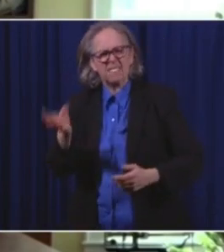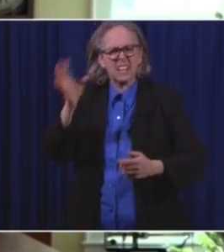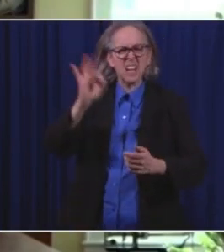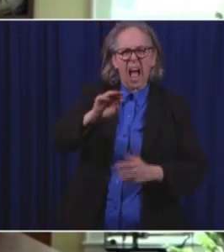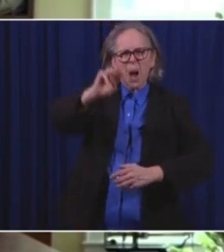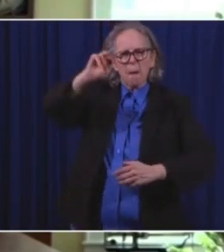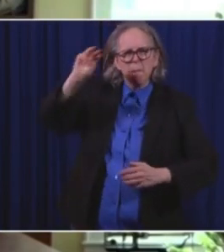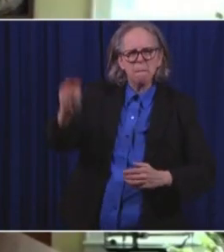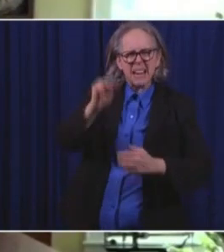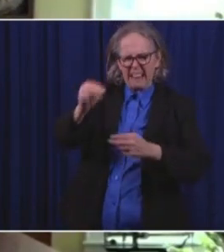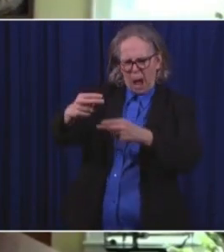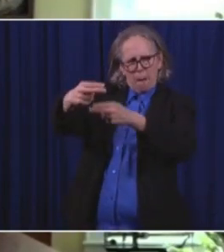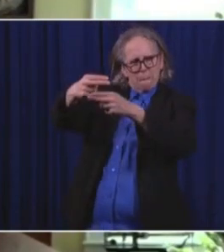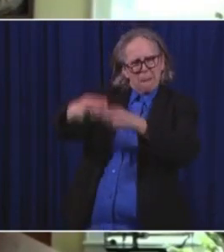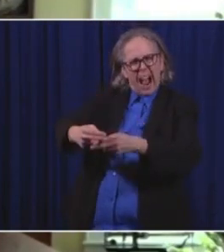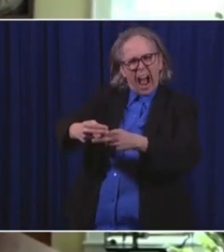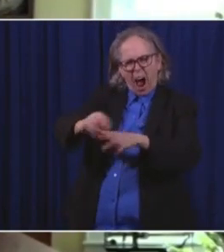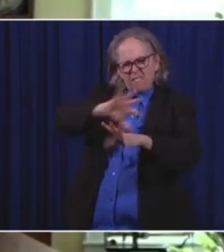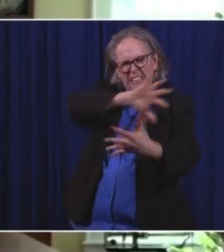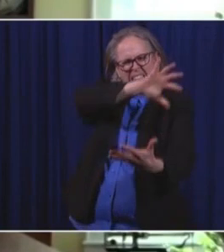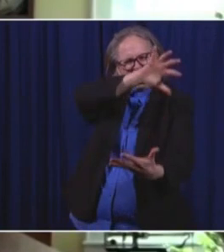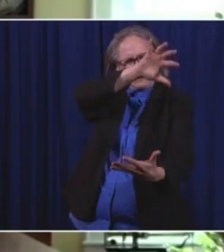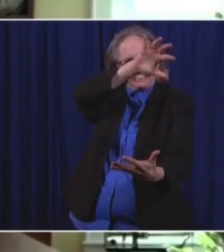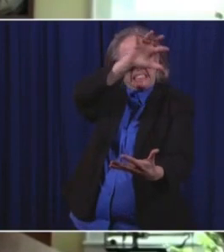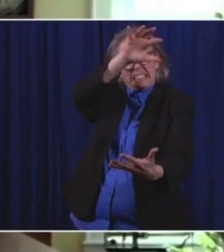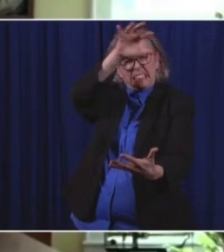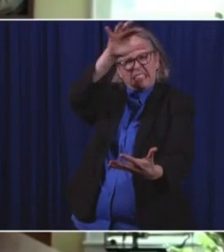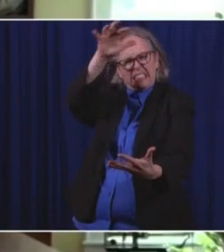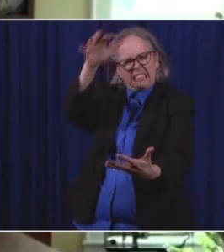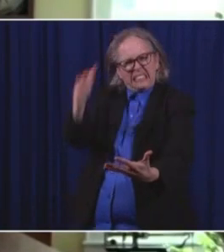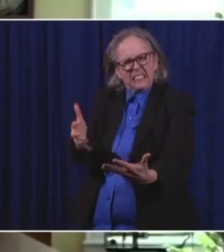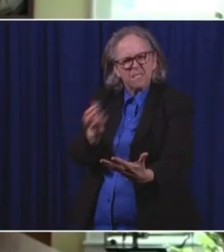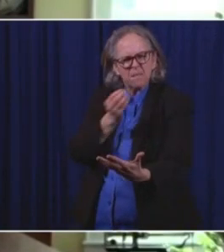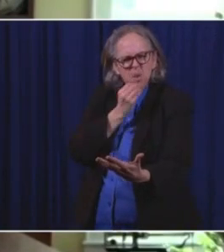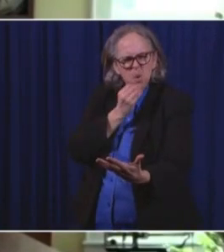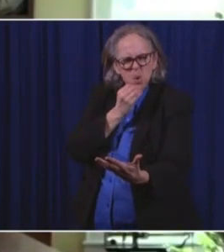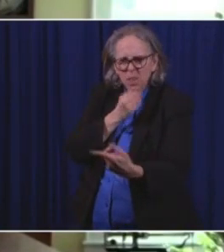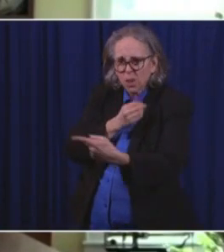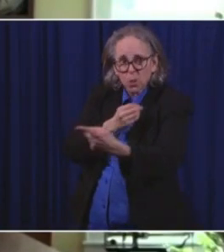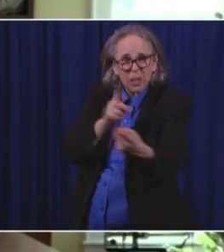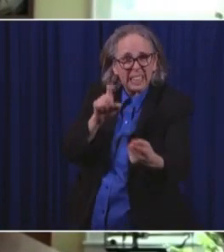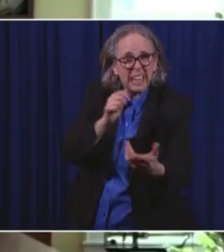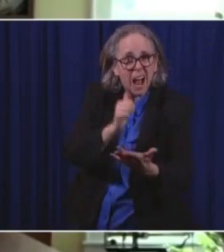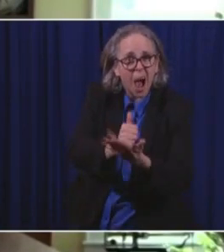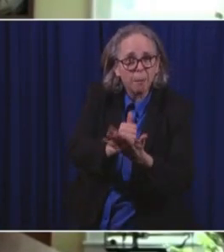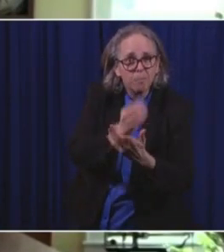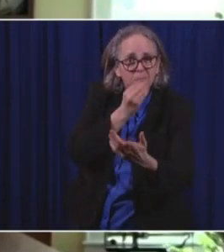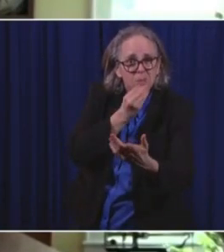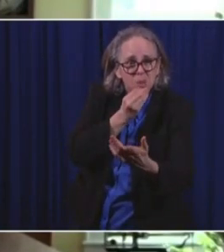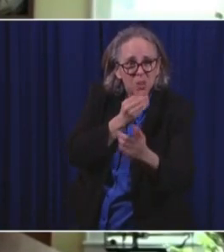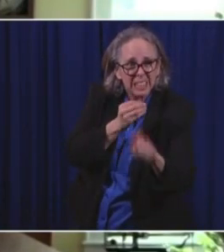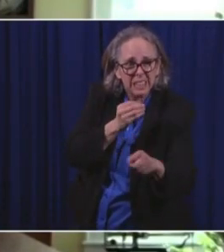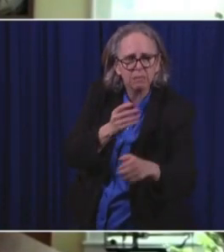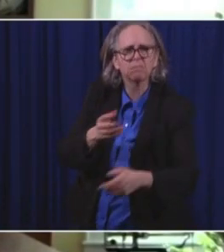Ohio. So if you need help, or if you can give help, go to